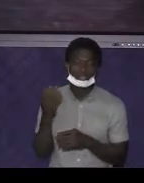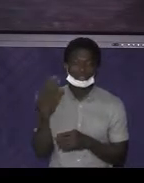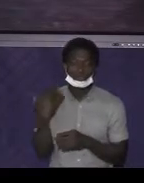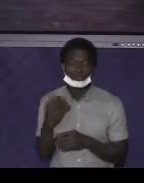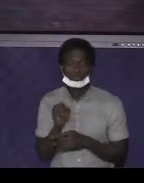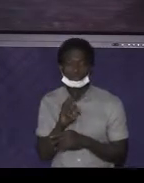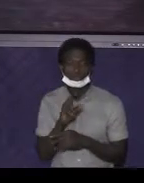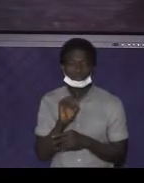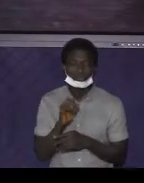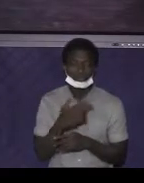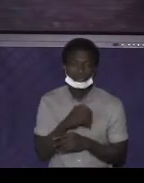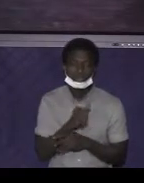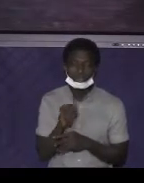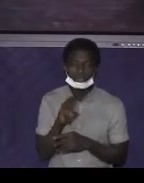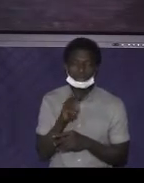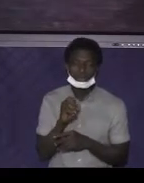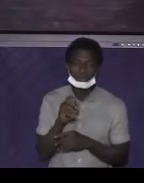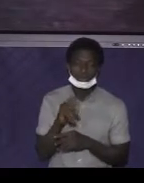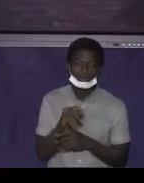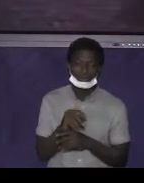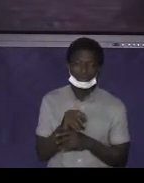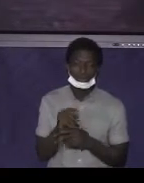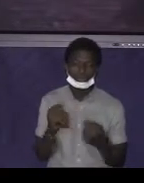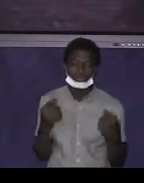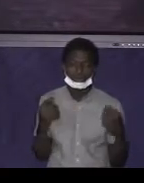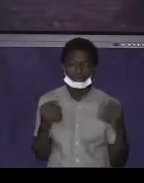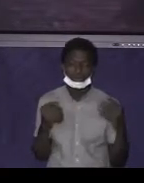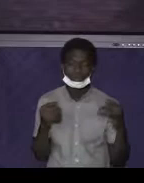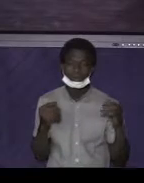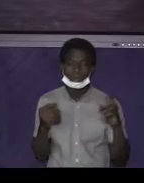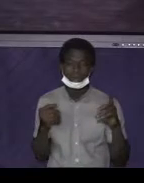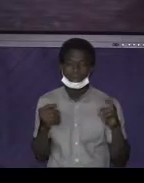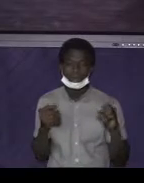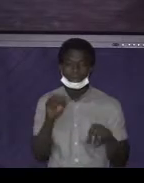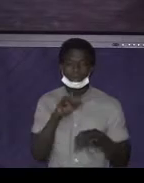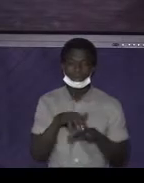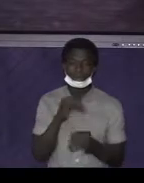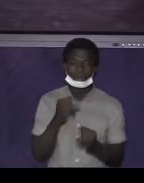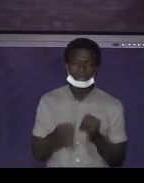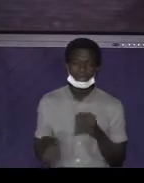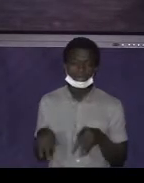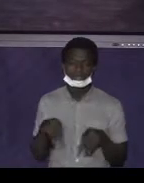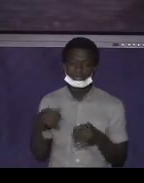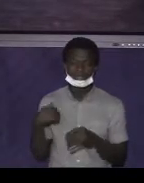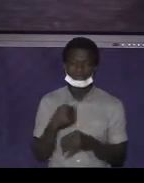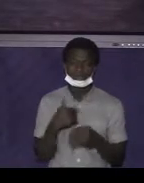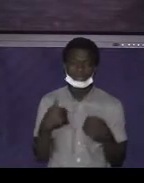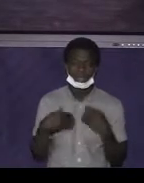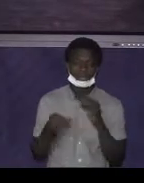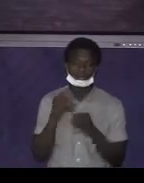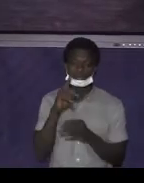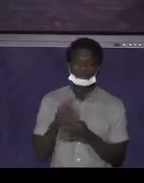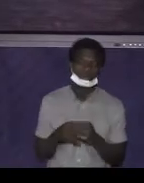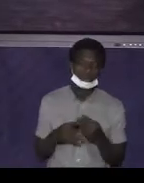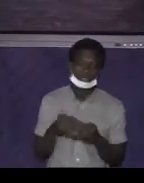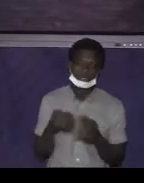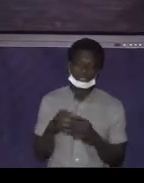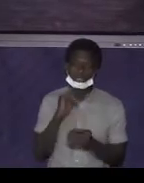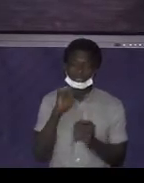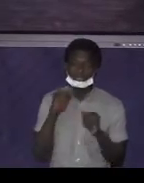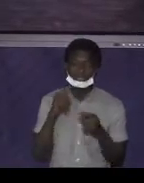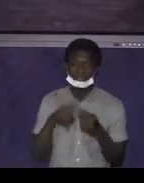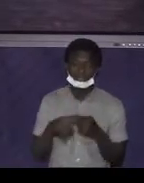was such a wet blanket at the last party we had. If your sentence is able to express the fact